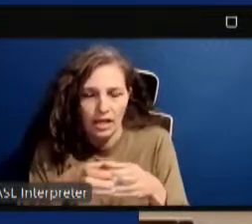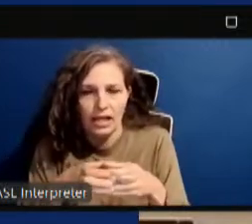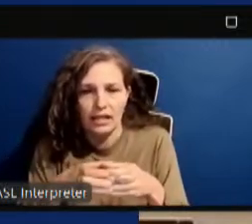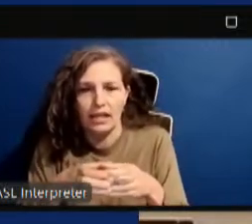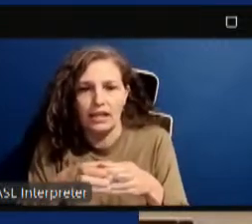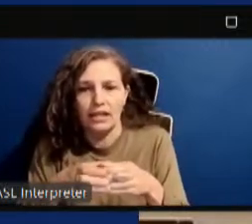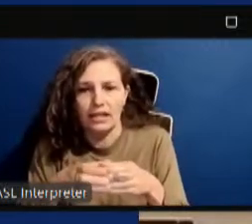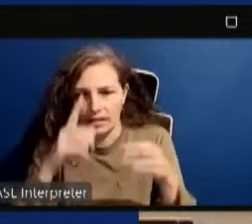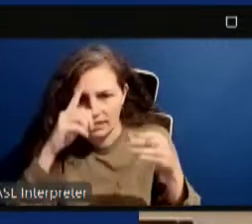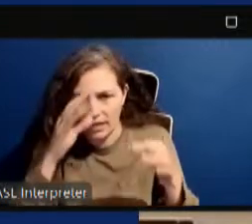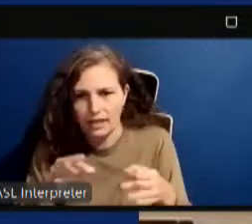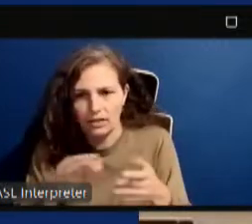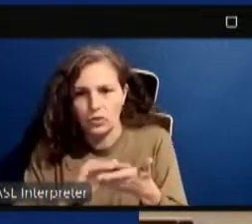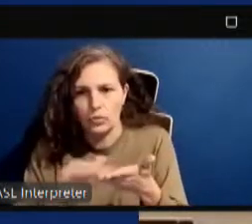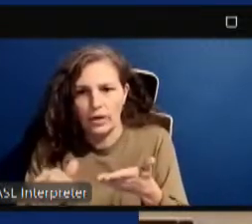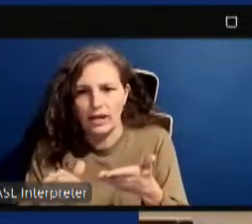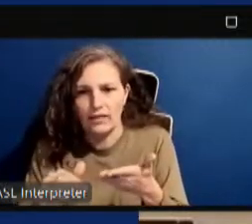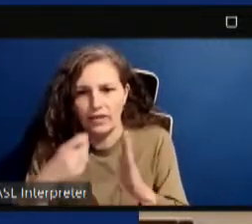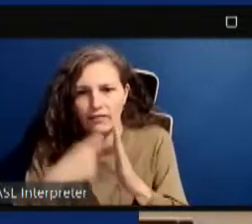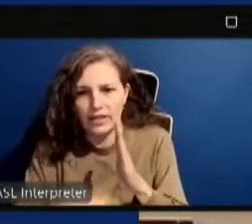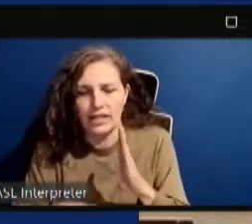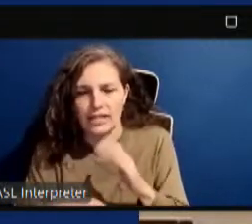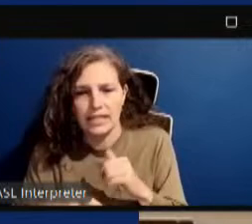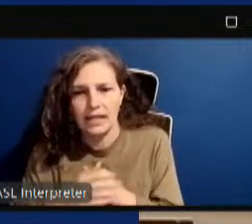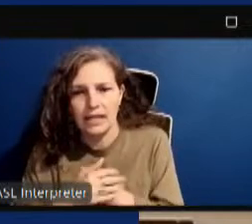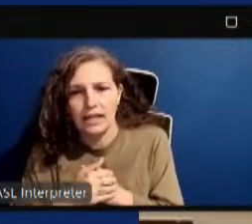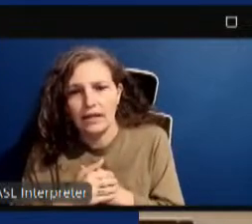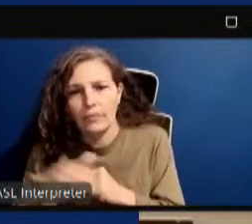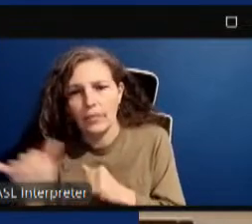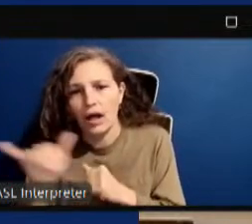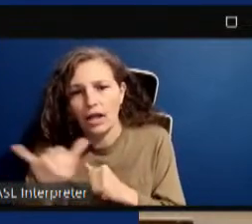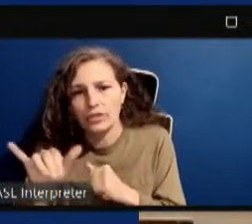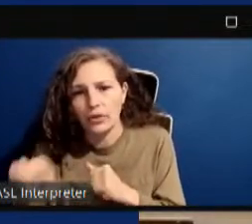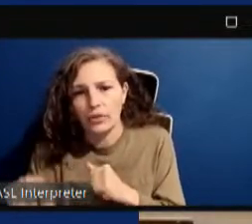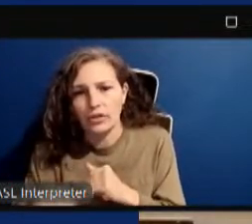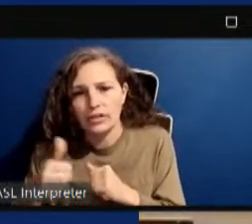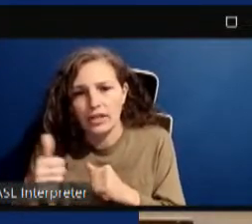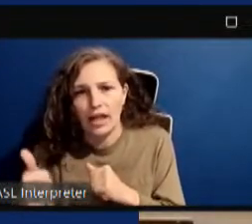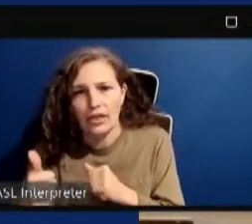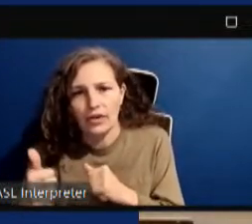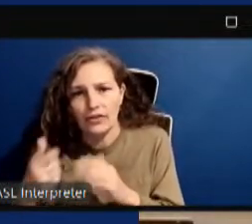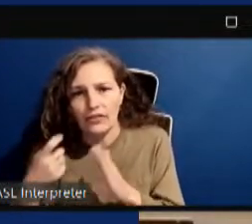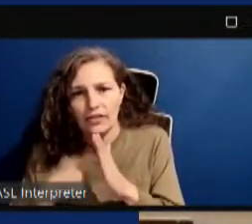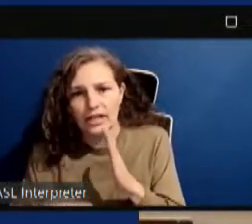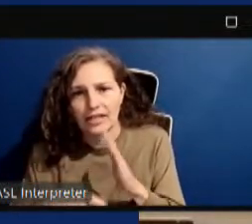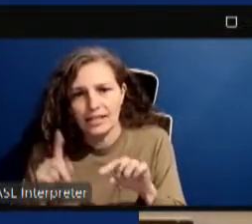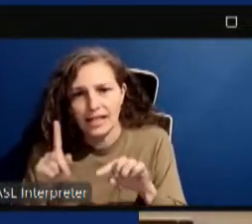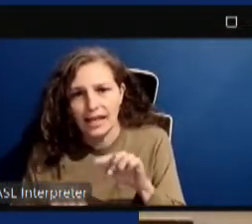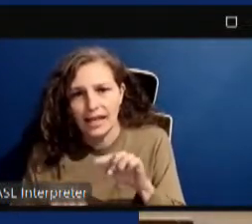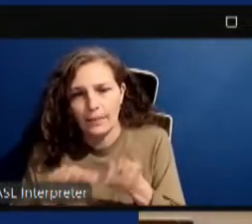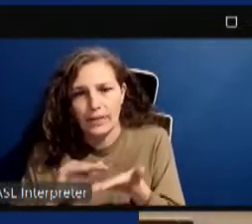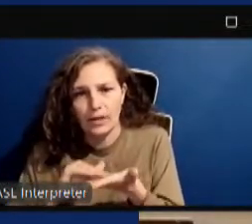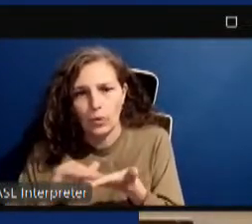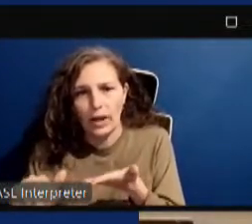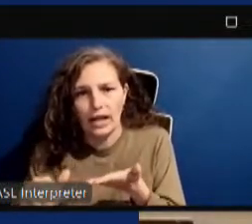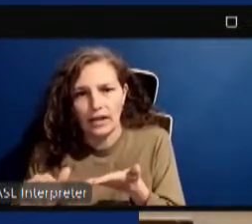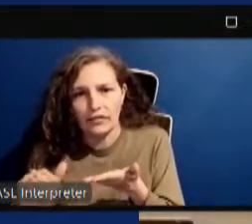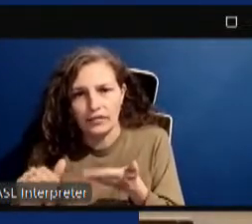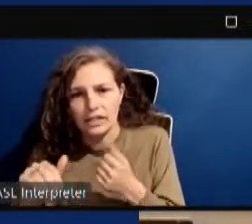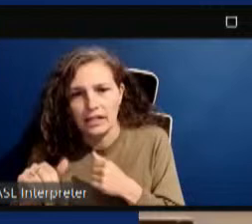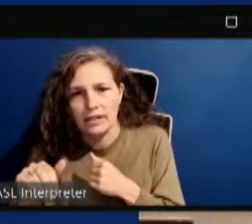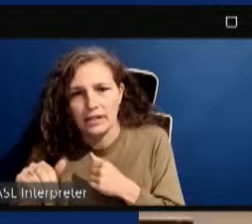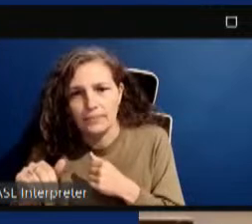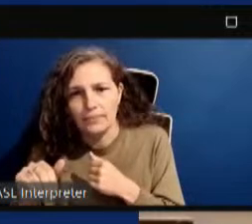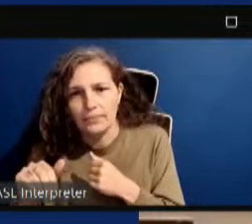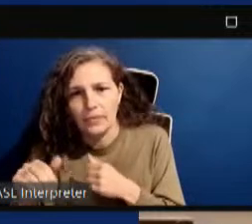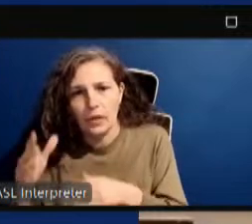be waived. Having said that, there are also certain fees that cannot be waived, particularly